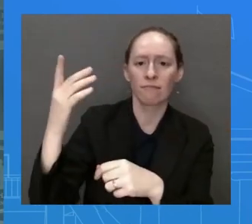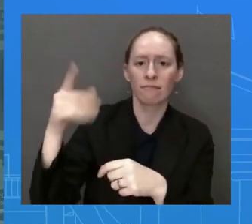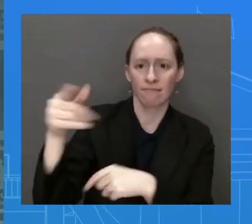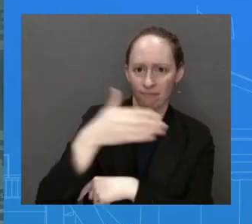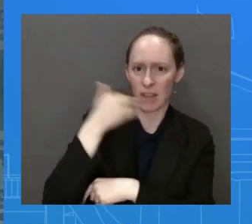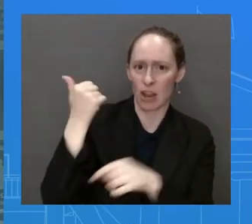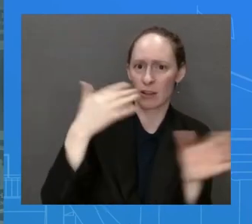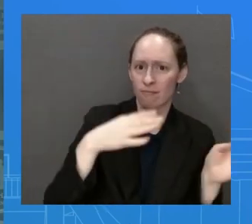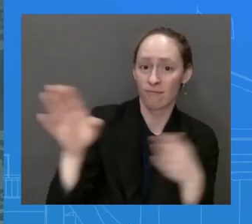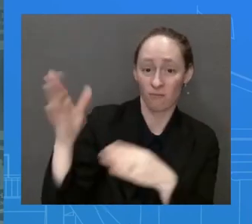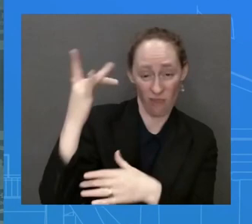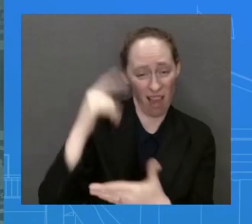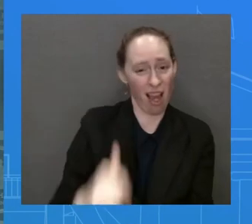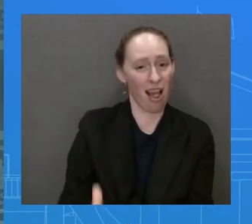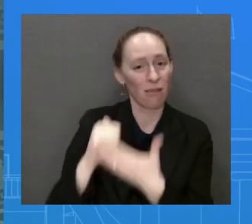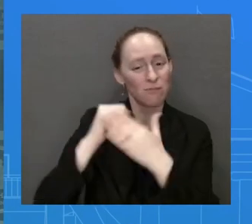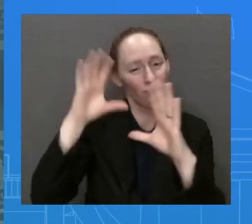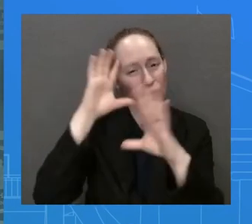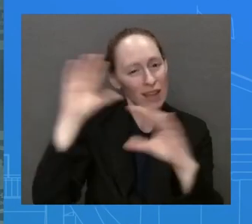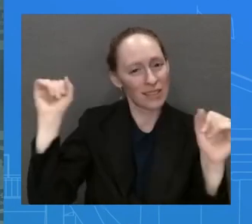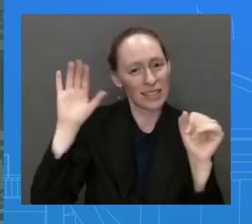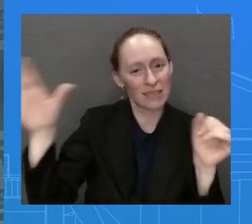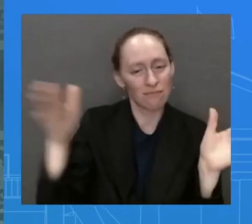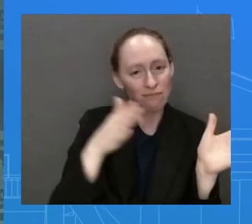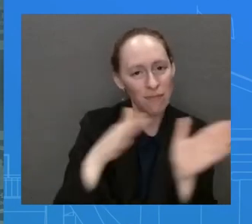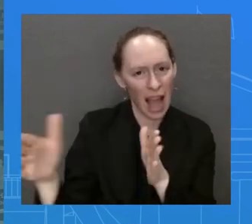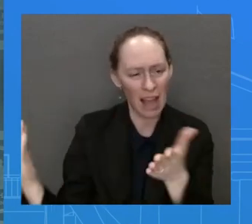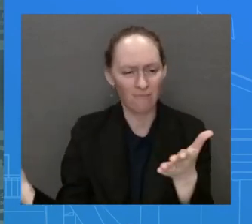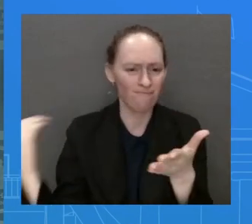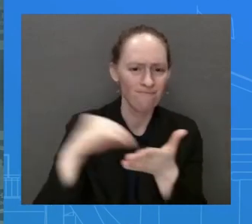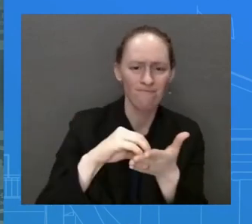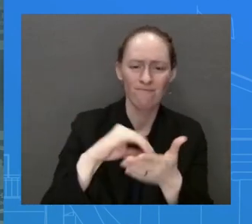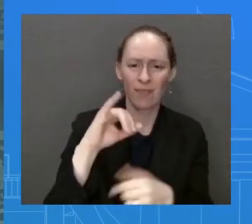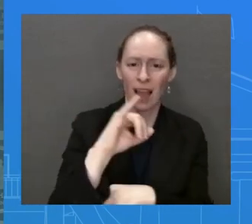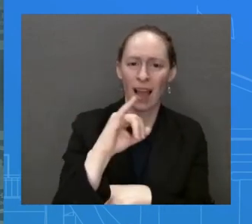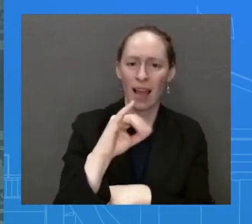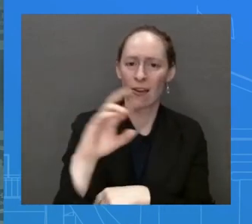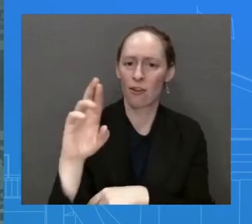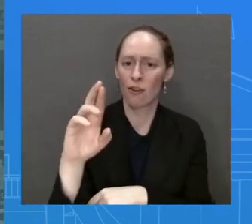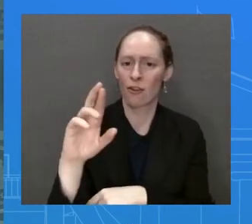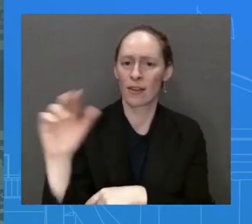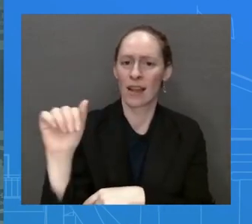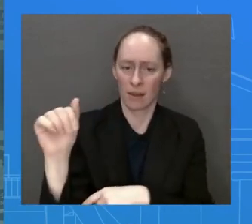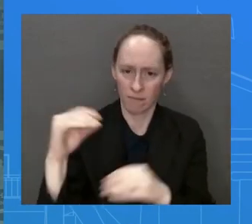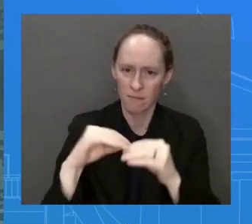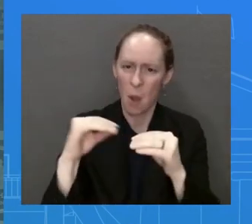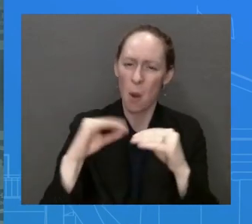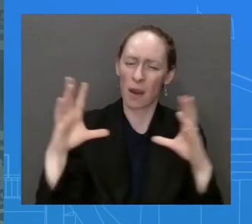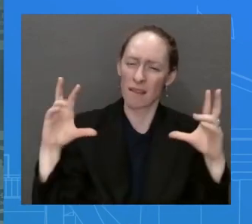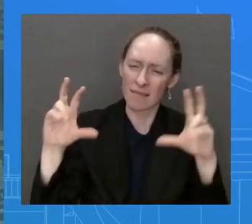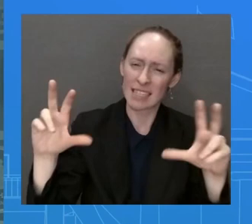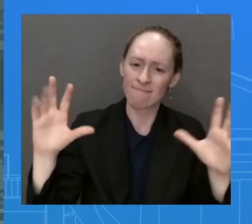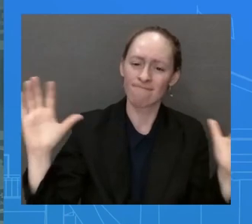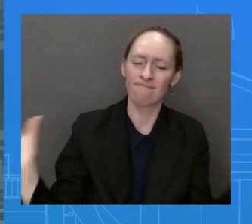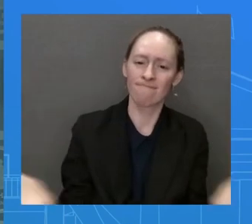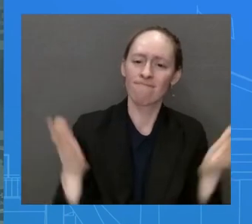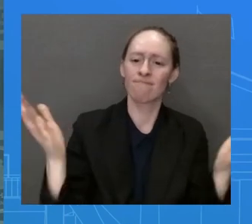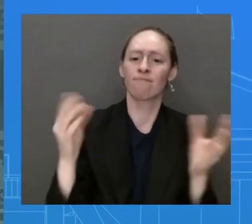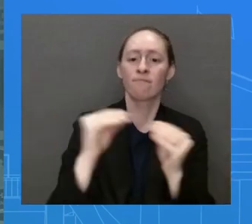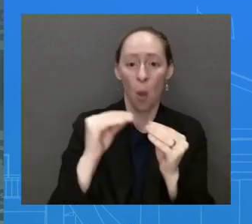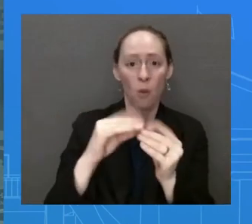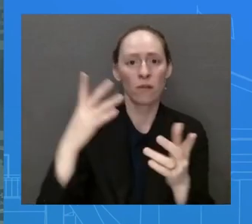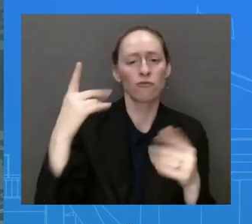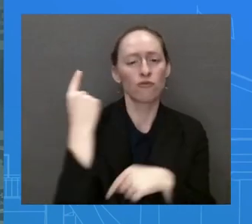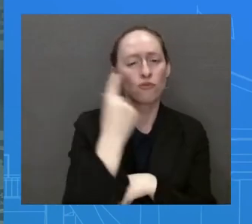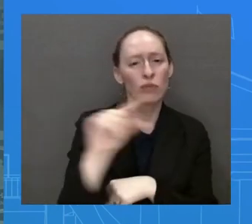billion investment in Georgia will create 2,500 jobs. And yesterday we learned that for the 6th month in a row, inflation